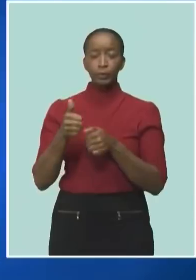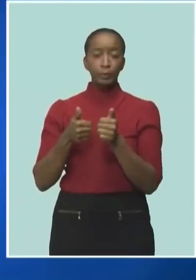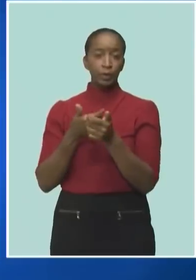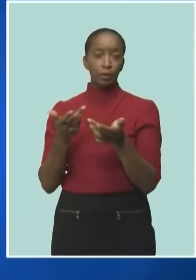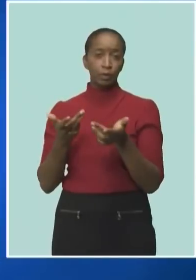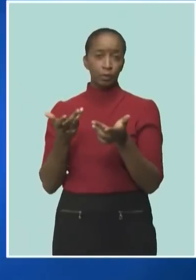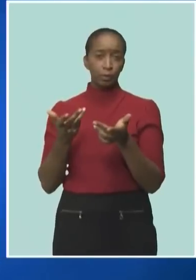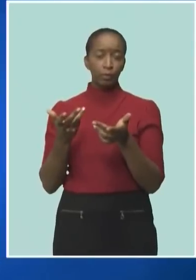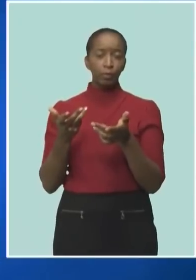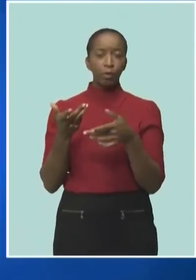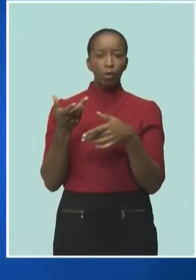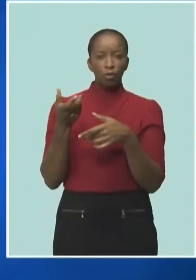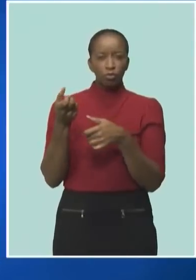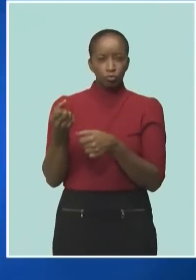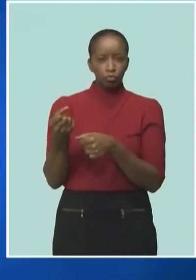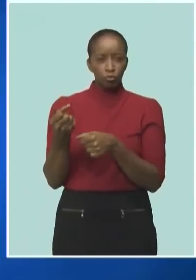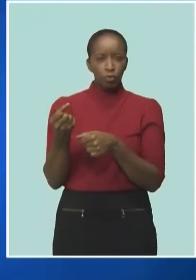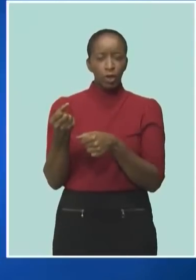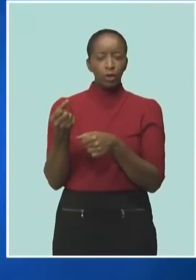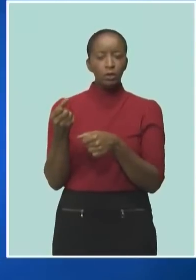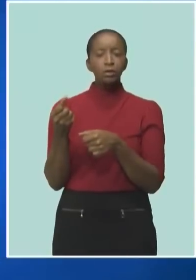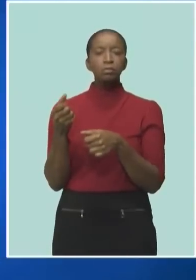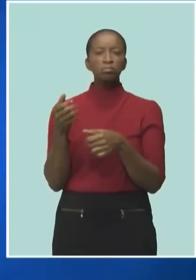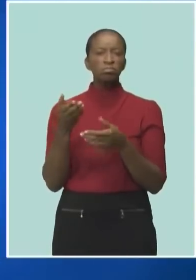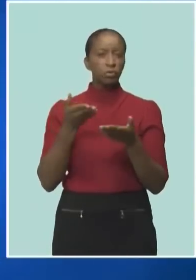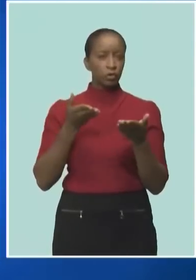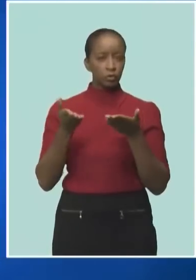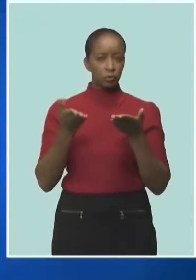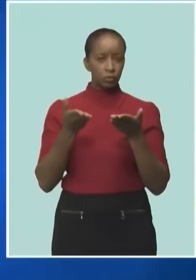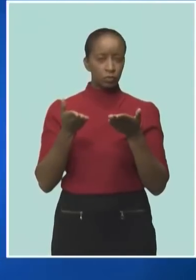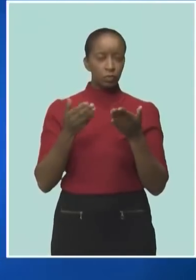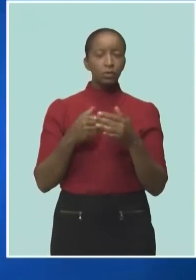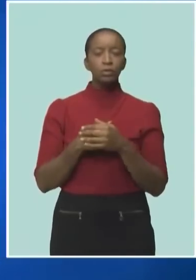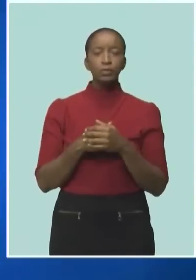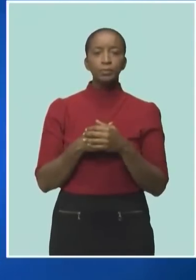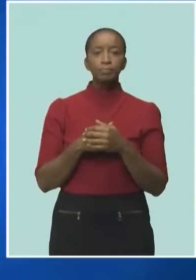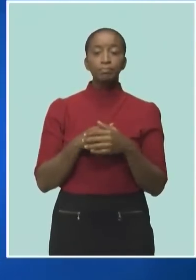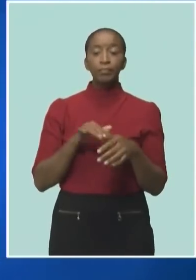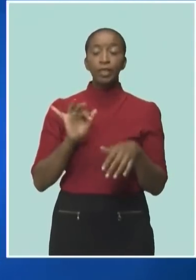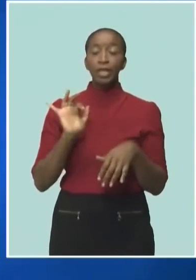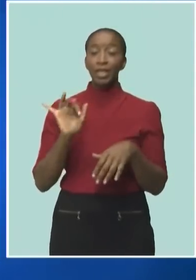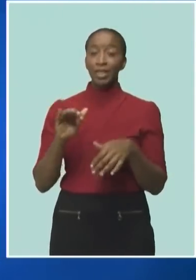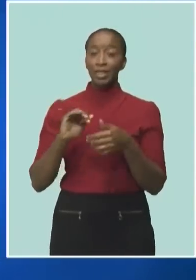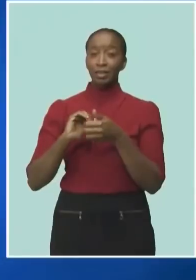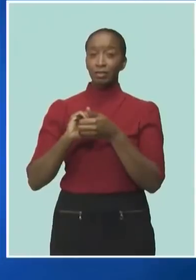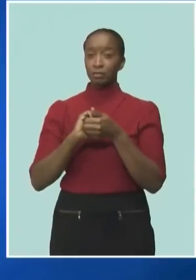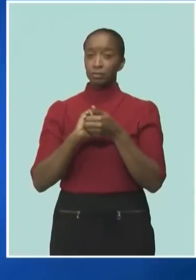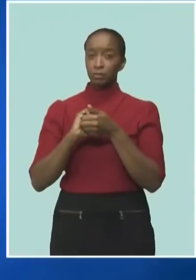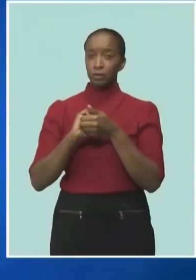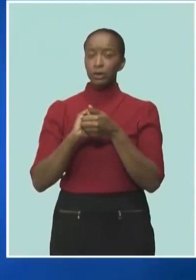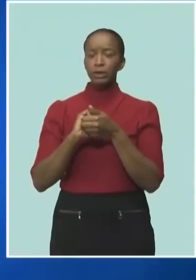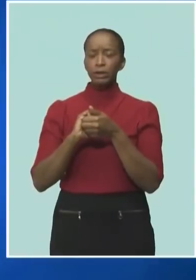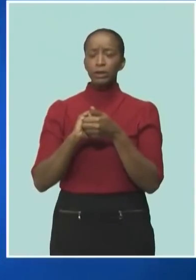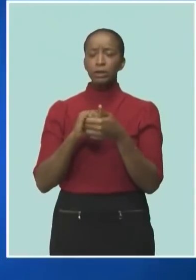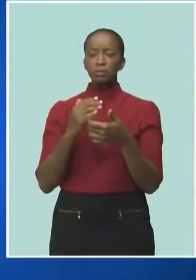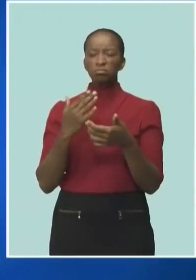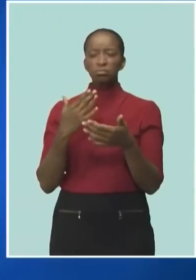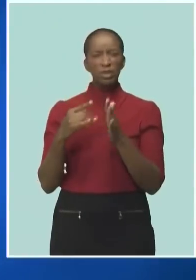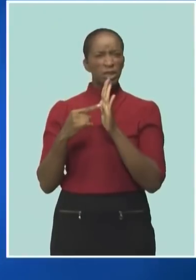the reaffirmation meeting at Courtyard by Marriott, Mr. Holder said the alliance is a benchmark for the industry.